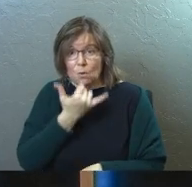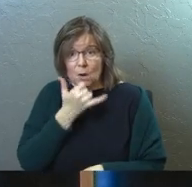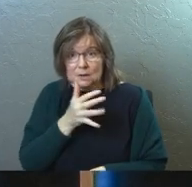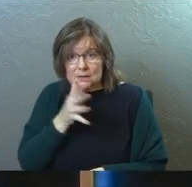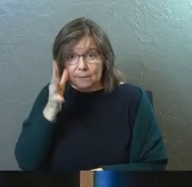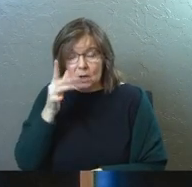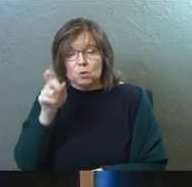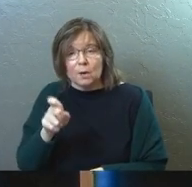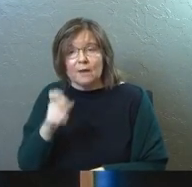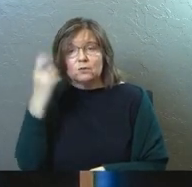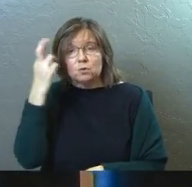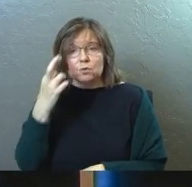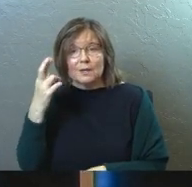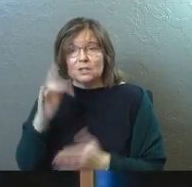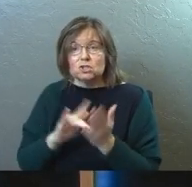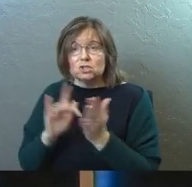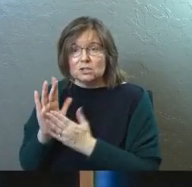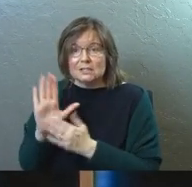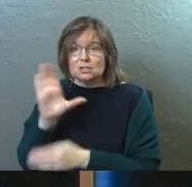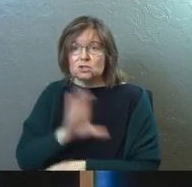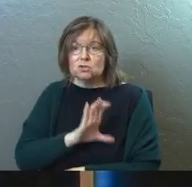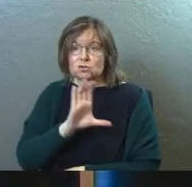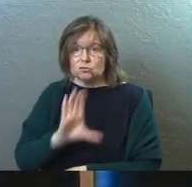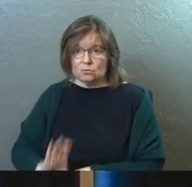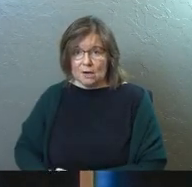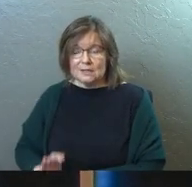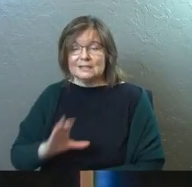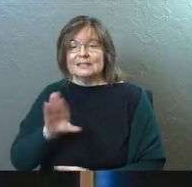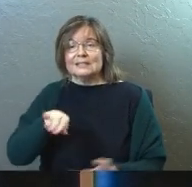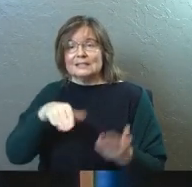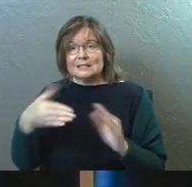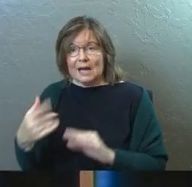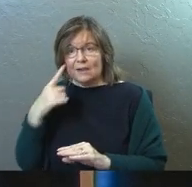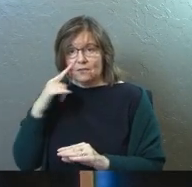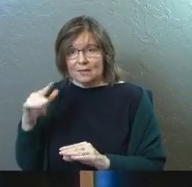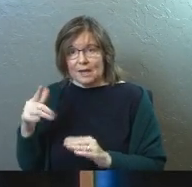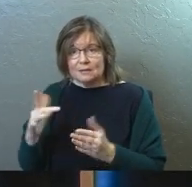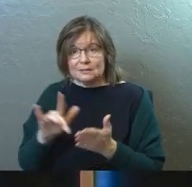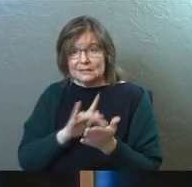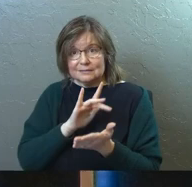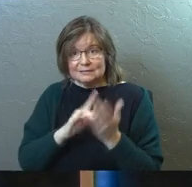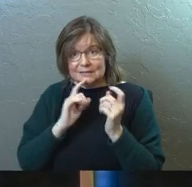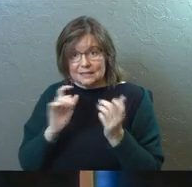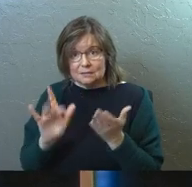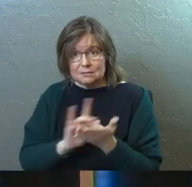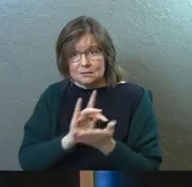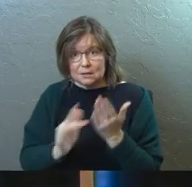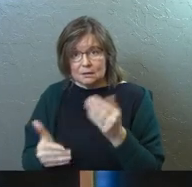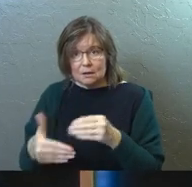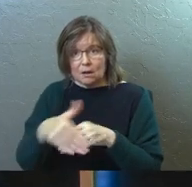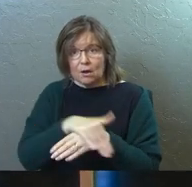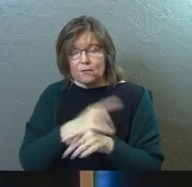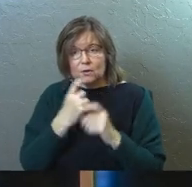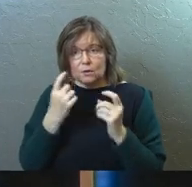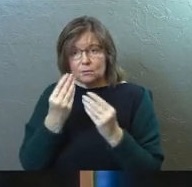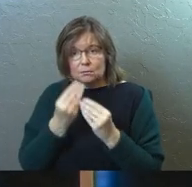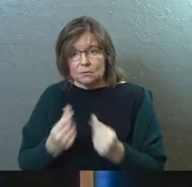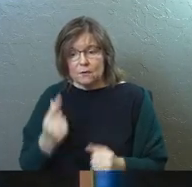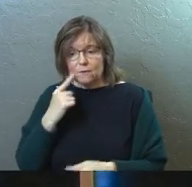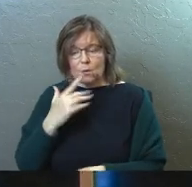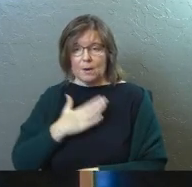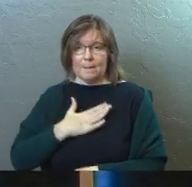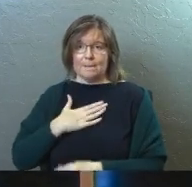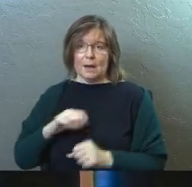parent, you've got to realize Jesus Christ died on the cross for it. Jesus Christ died on the cross for